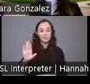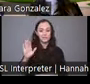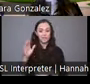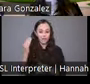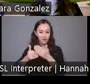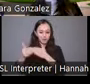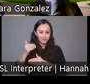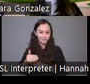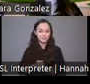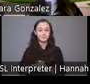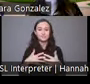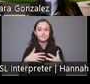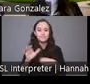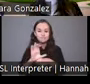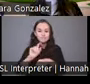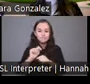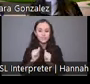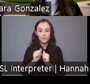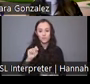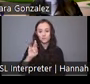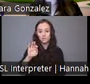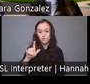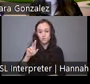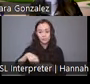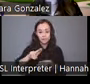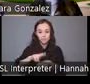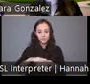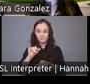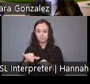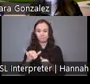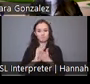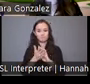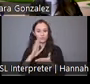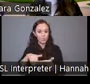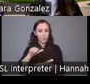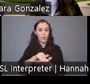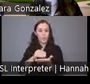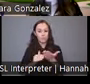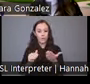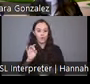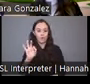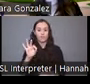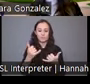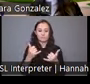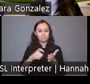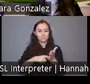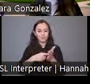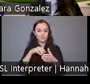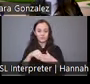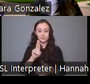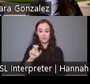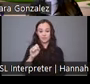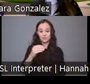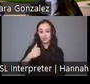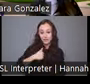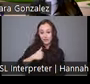consultation with tribal nations being a core element of modern archaeology as it's practiced in the US and Canada today, there remain but